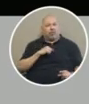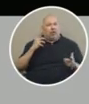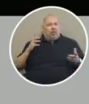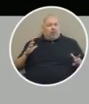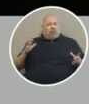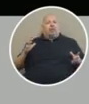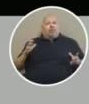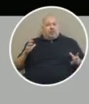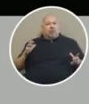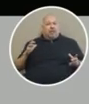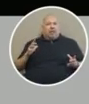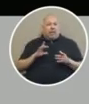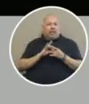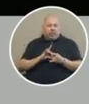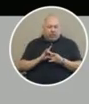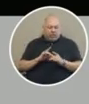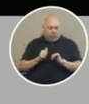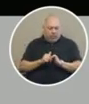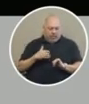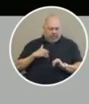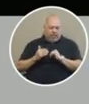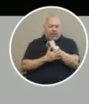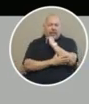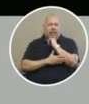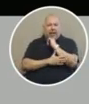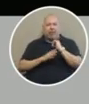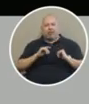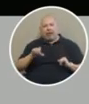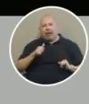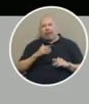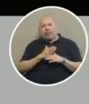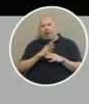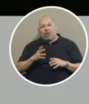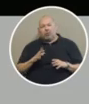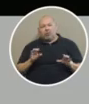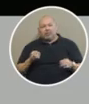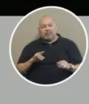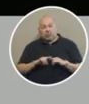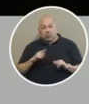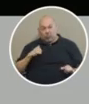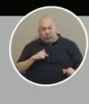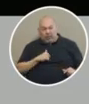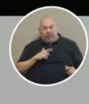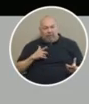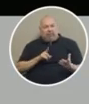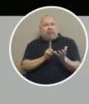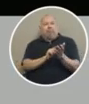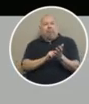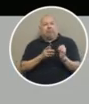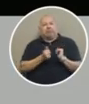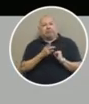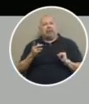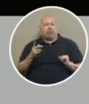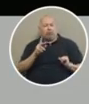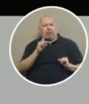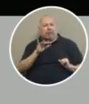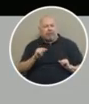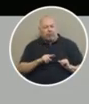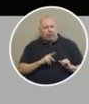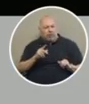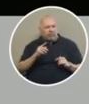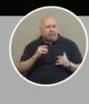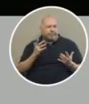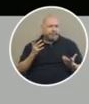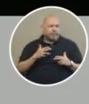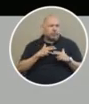are in conjunction with the county and with other partner organizations. We've published a number of toolkits. We've called